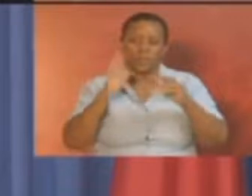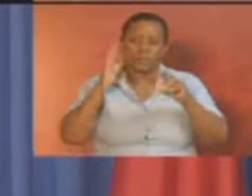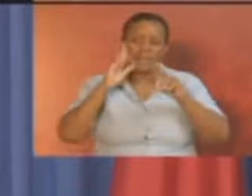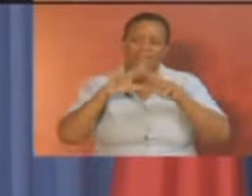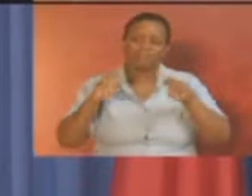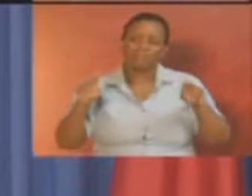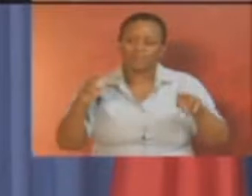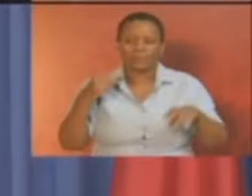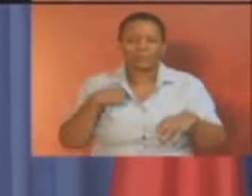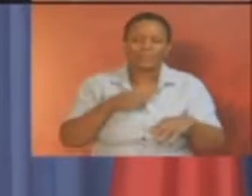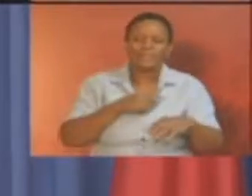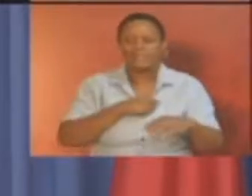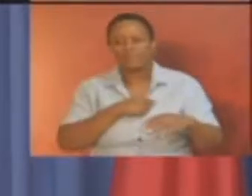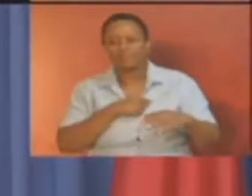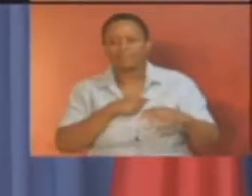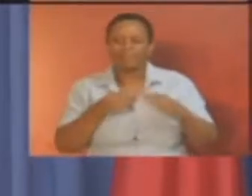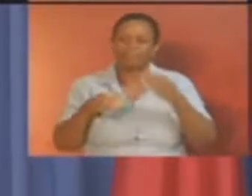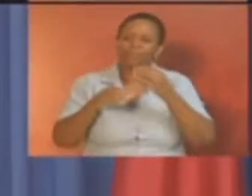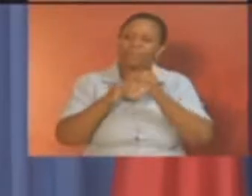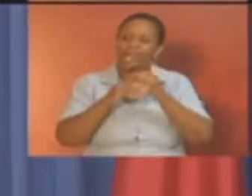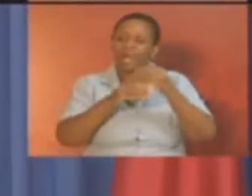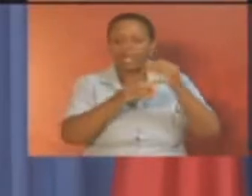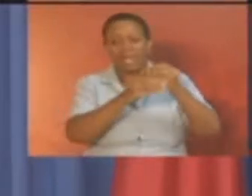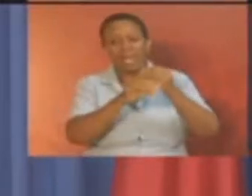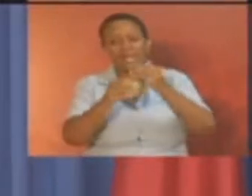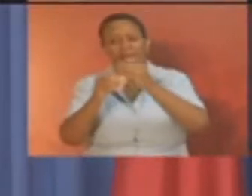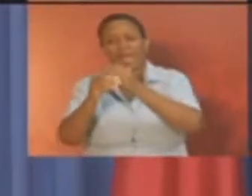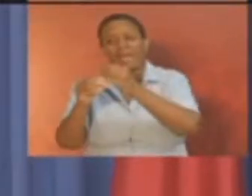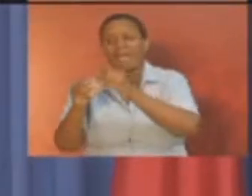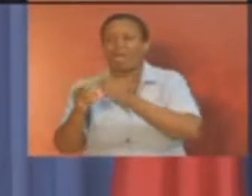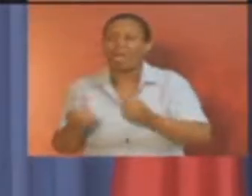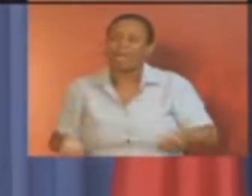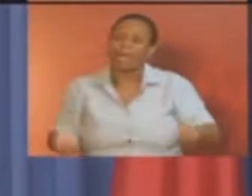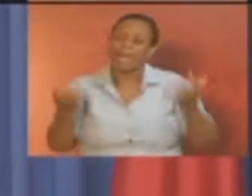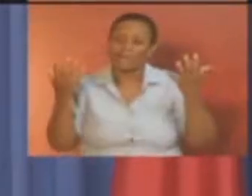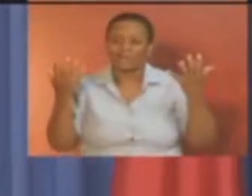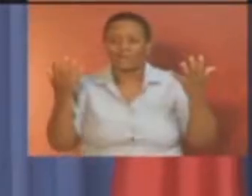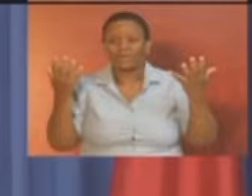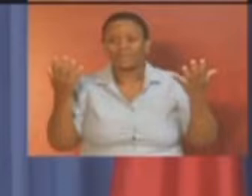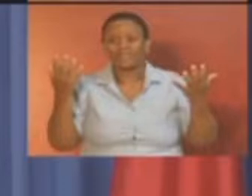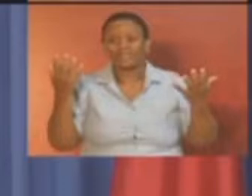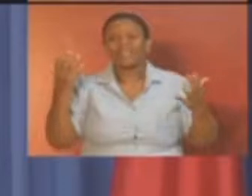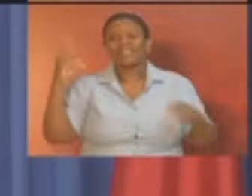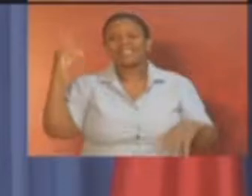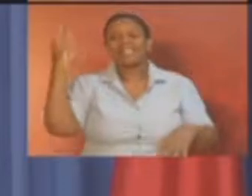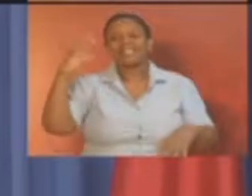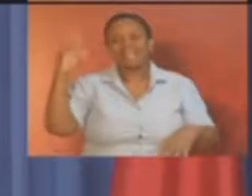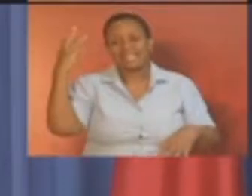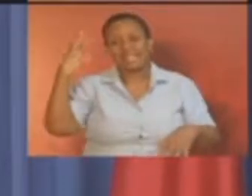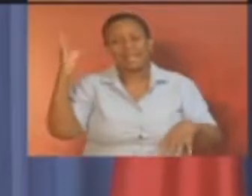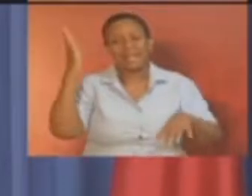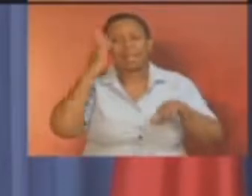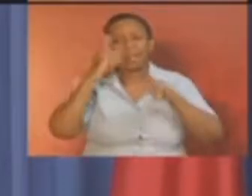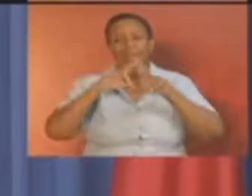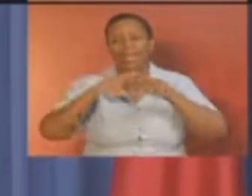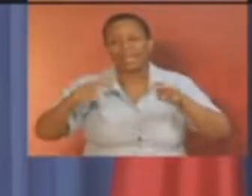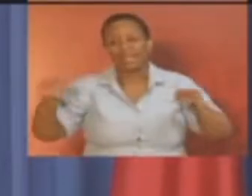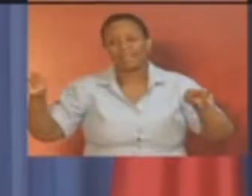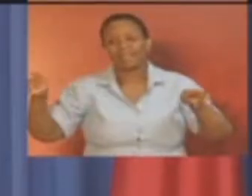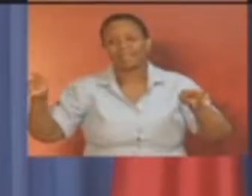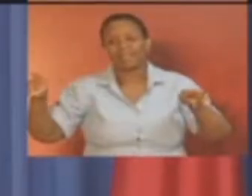of treatment beds for patients by 60 beds within the next 24 hours. And Dr. Trotman will go into